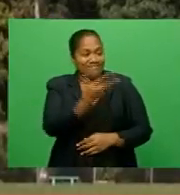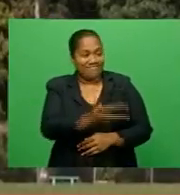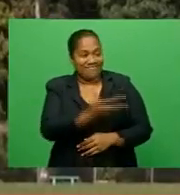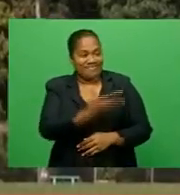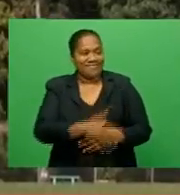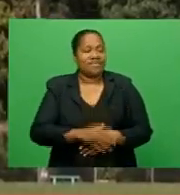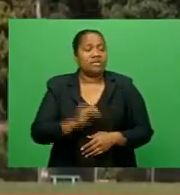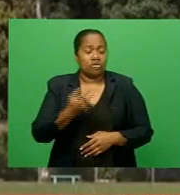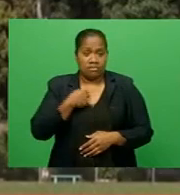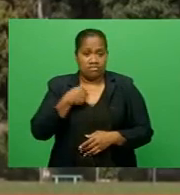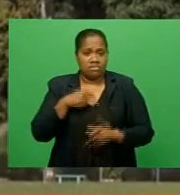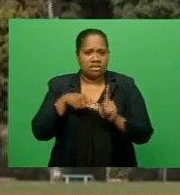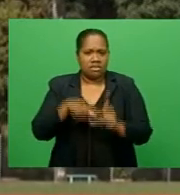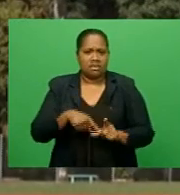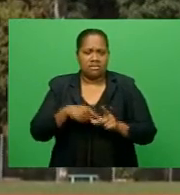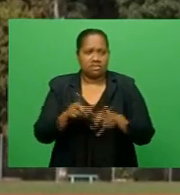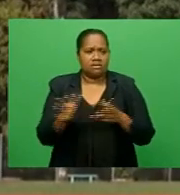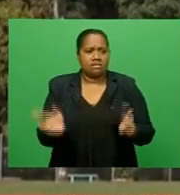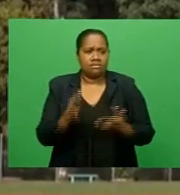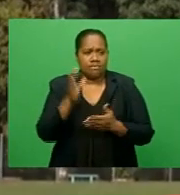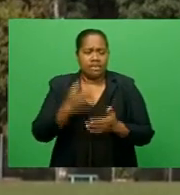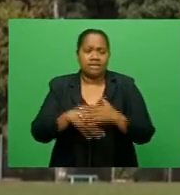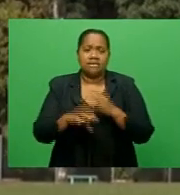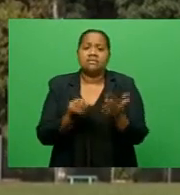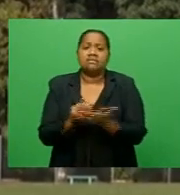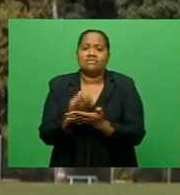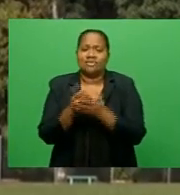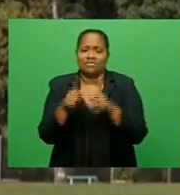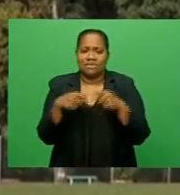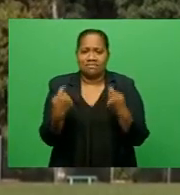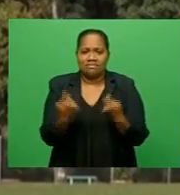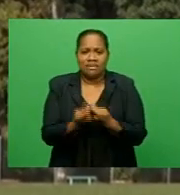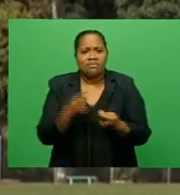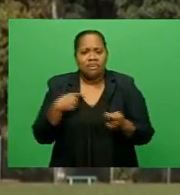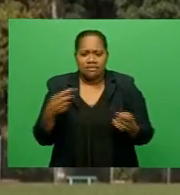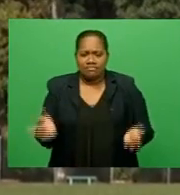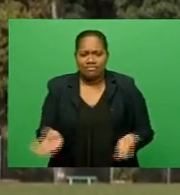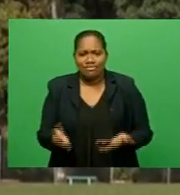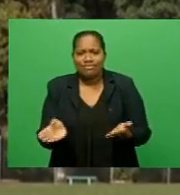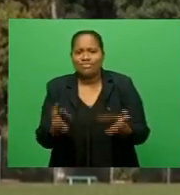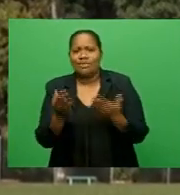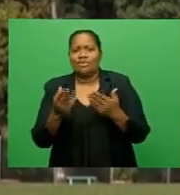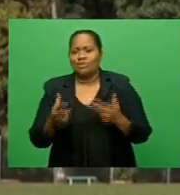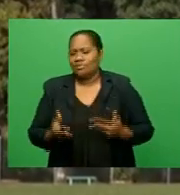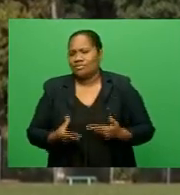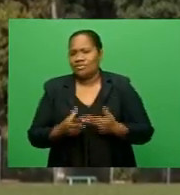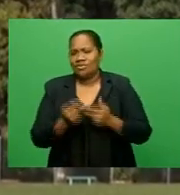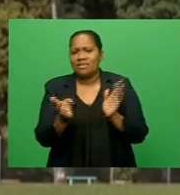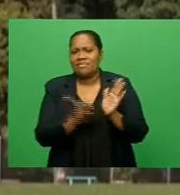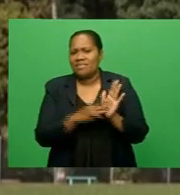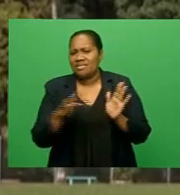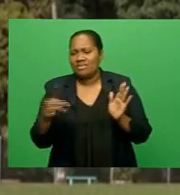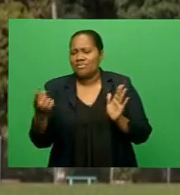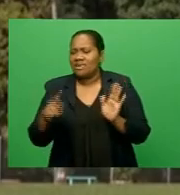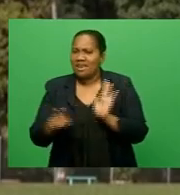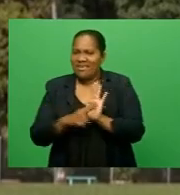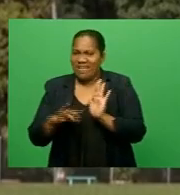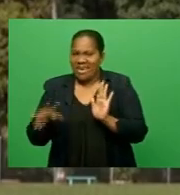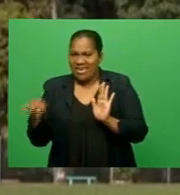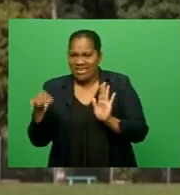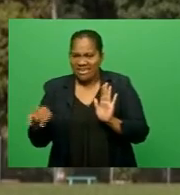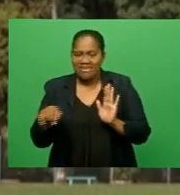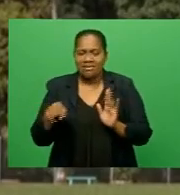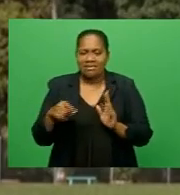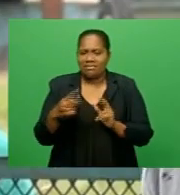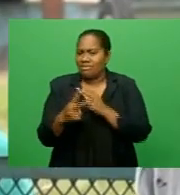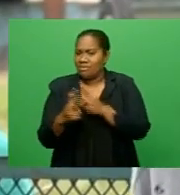the youngest player in the Savu team, and playing alongside Madhu Ndunandamu and Levi Ndungada is such a